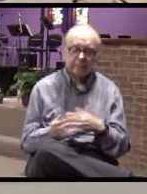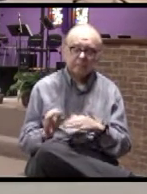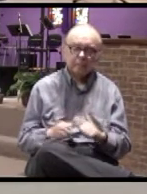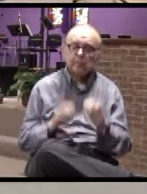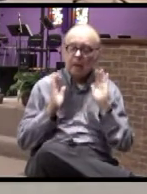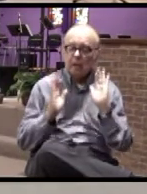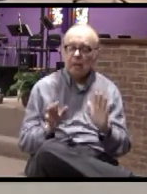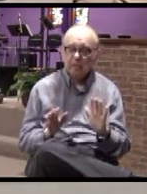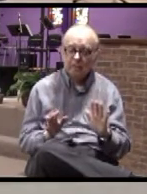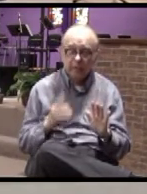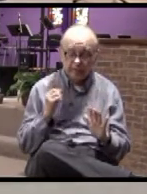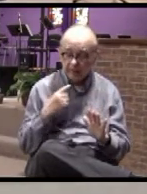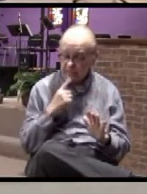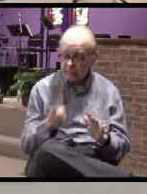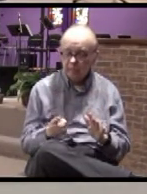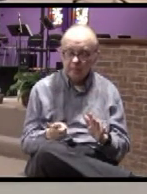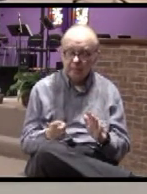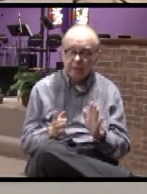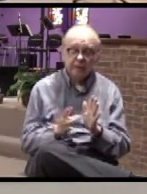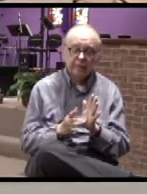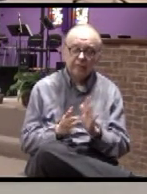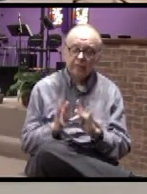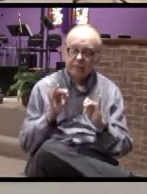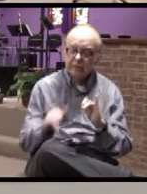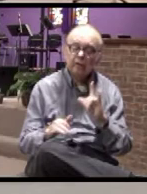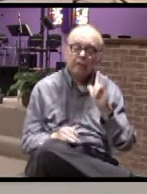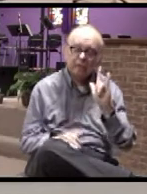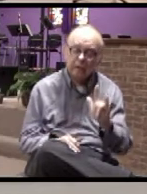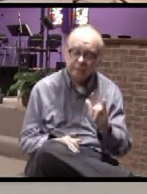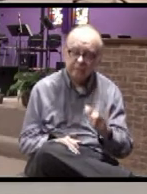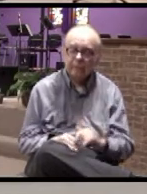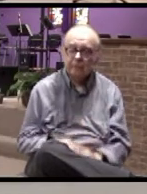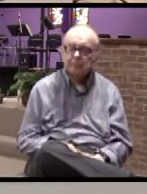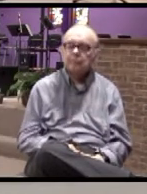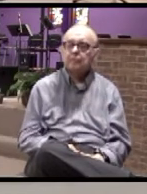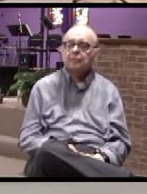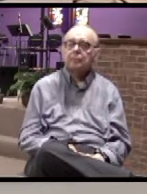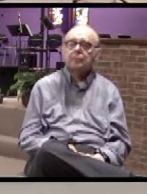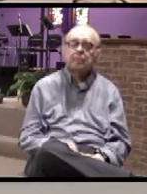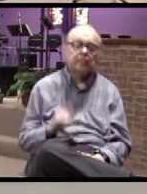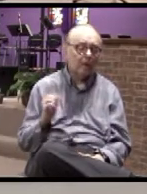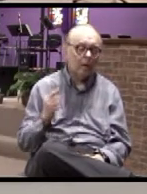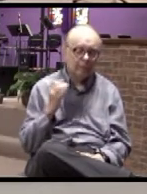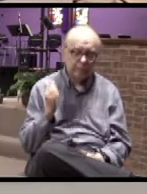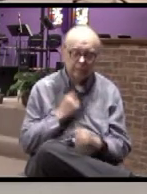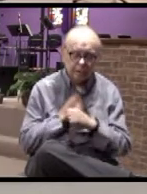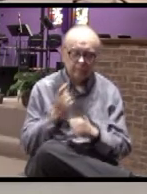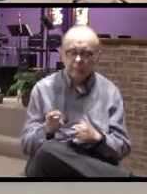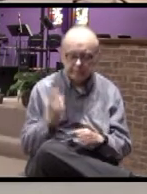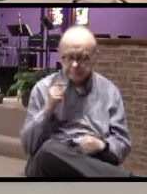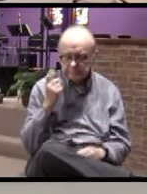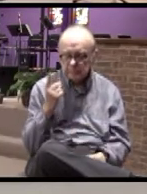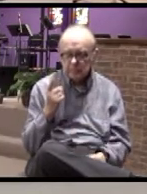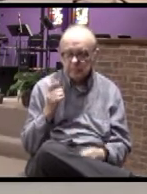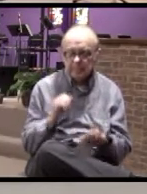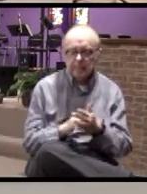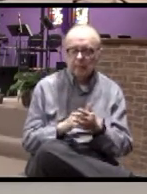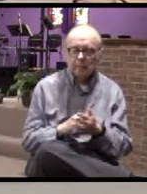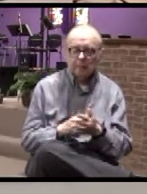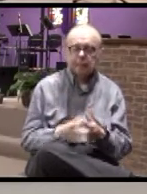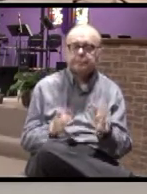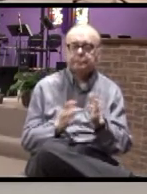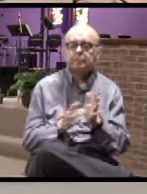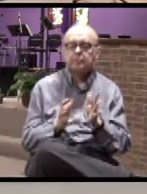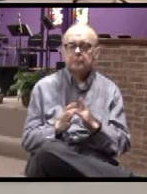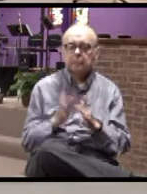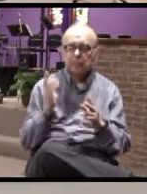great you think you are, he still loves you. And he always will. We need to understand that it is